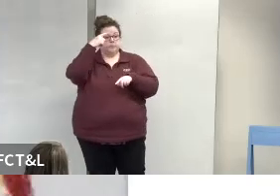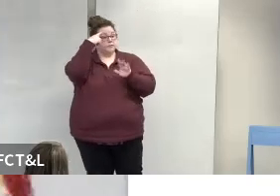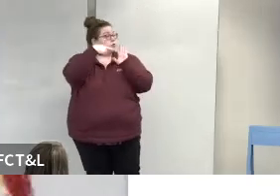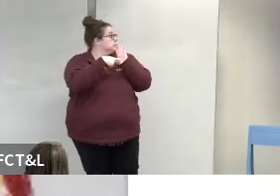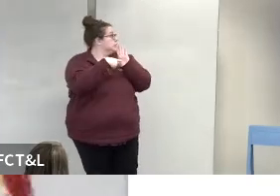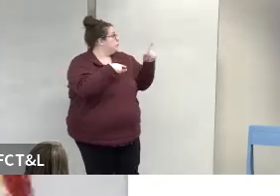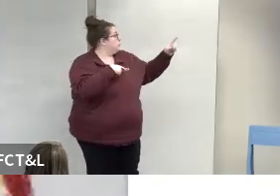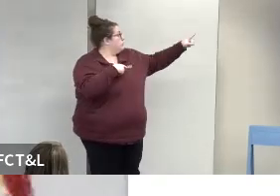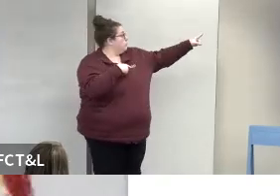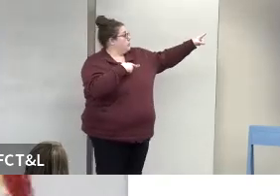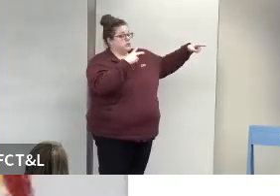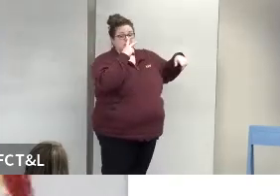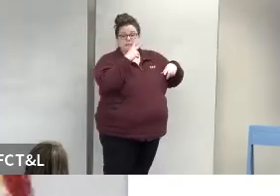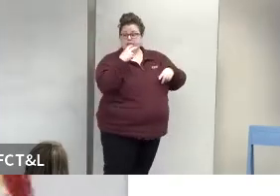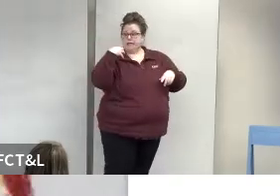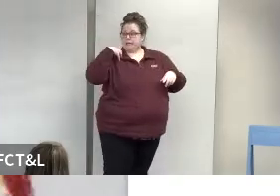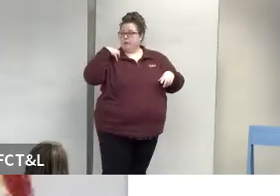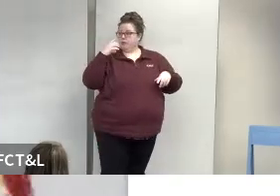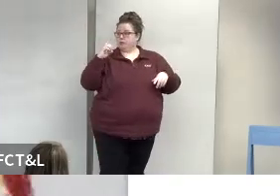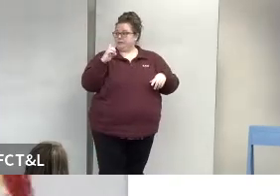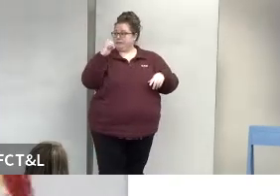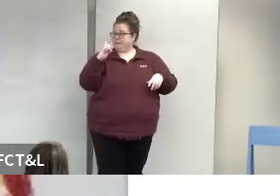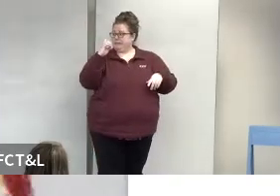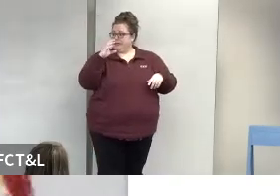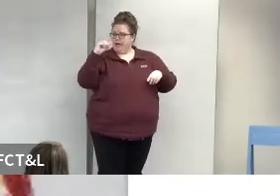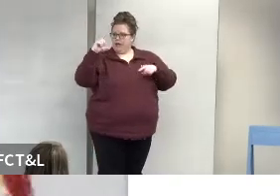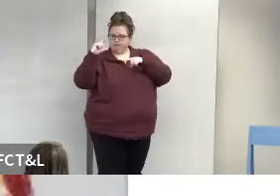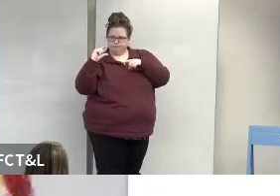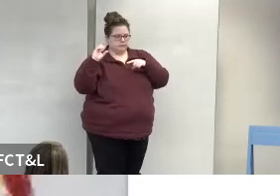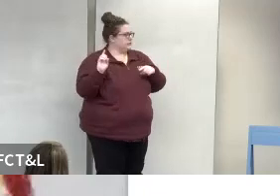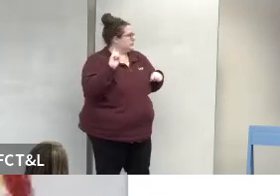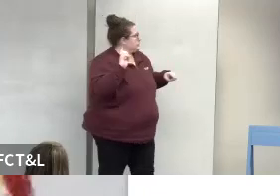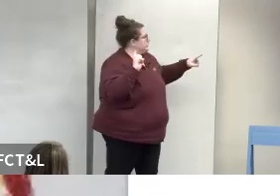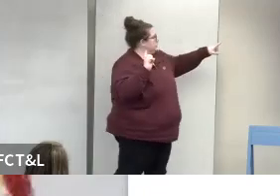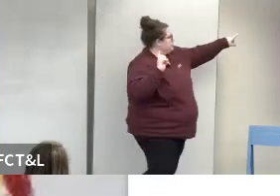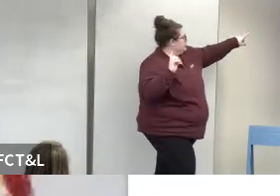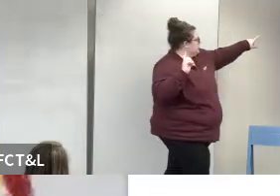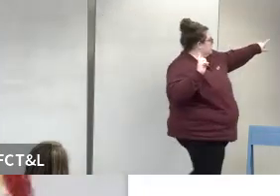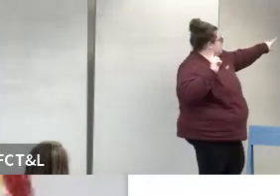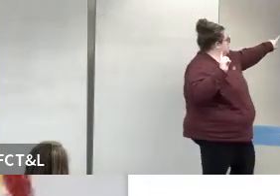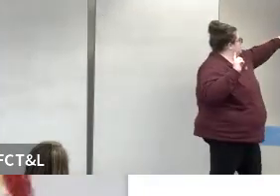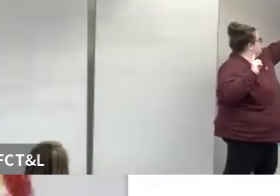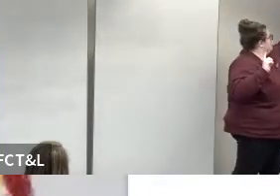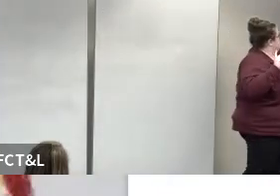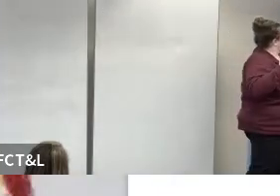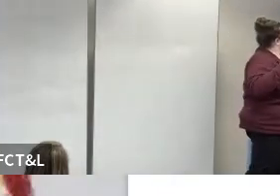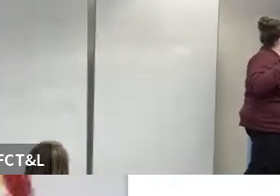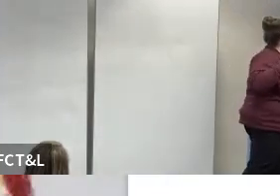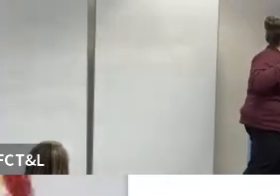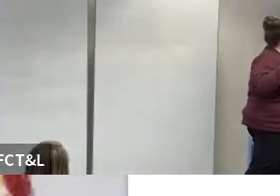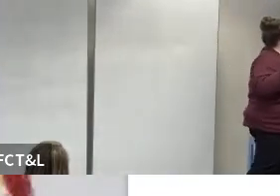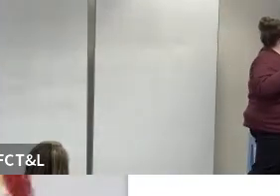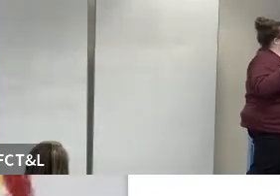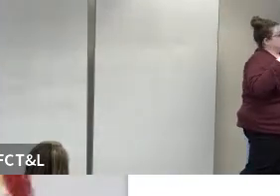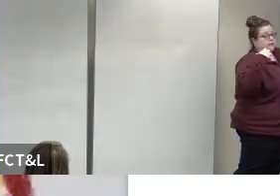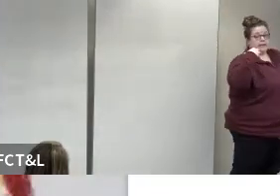to you to keep in mind. So as you can see, the first one, deaf versus deaf, a capital D spelling versus